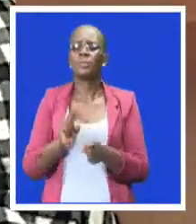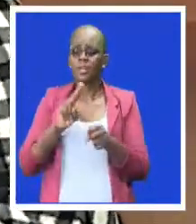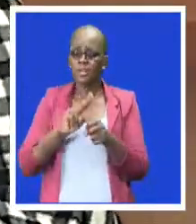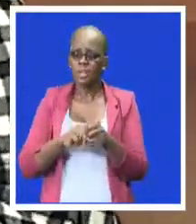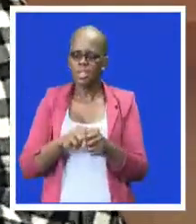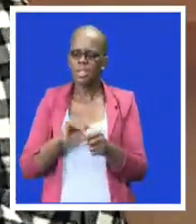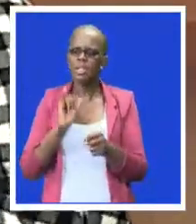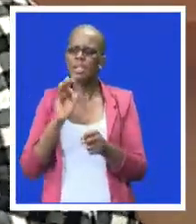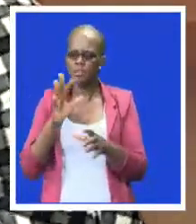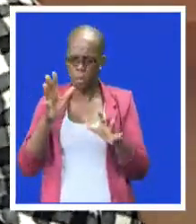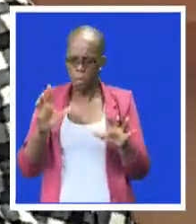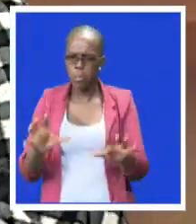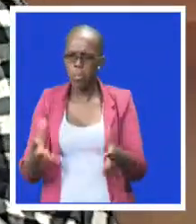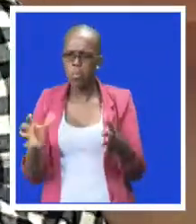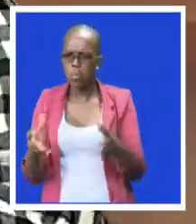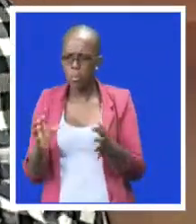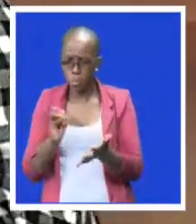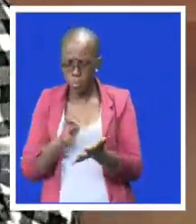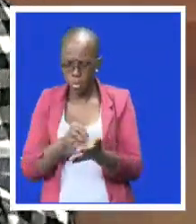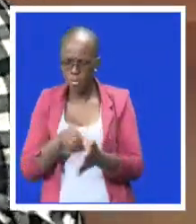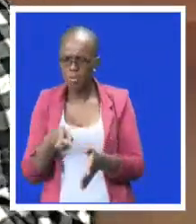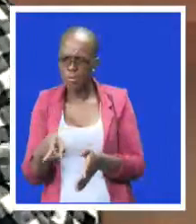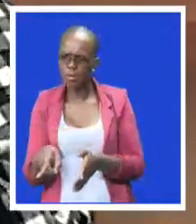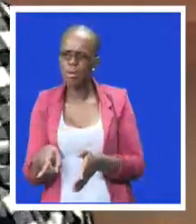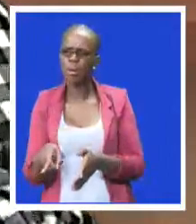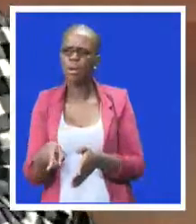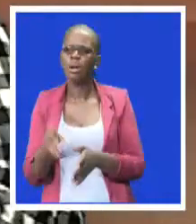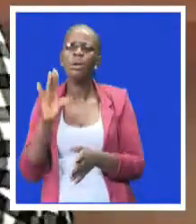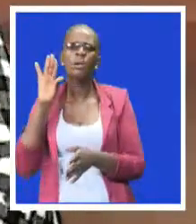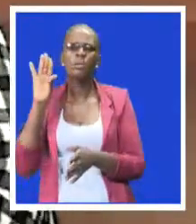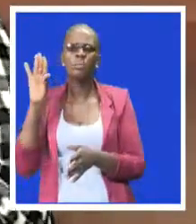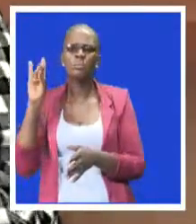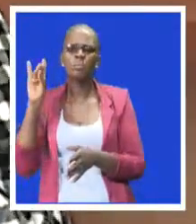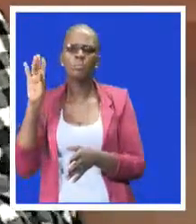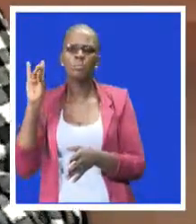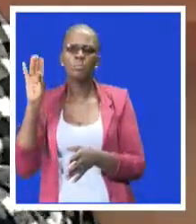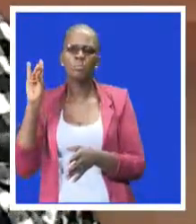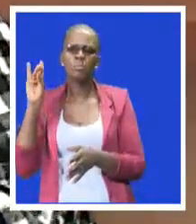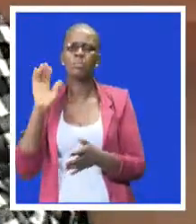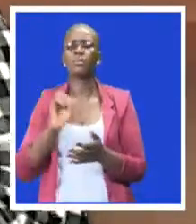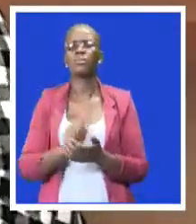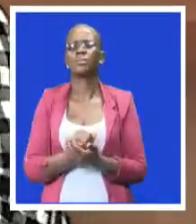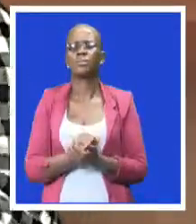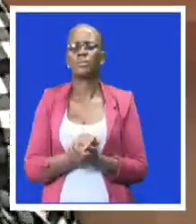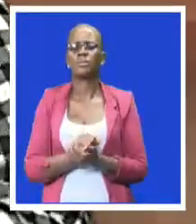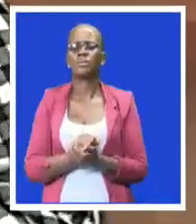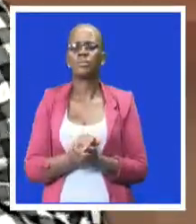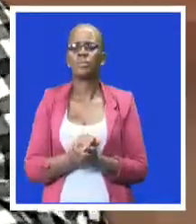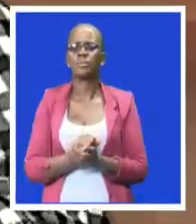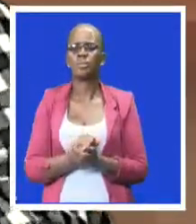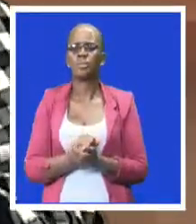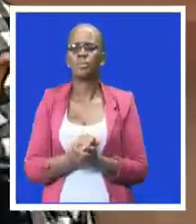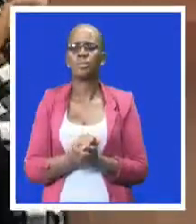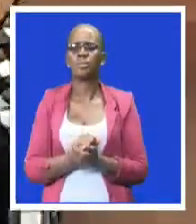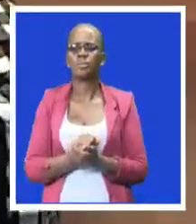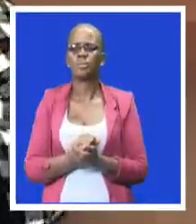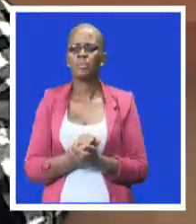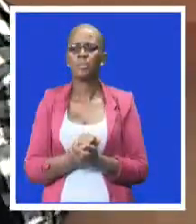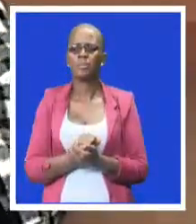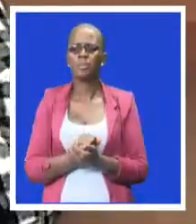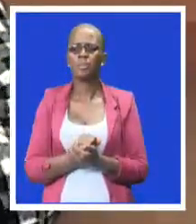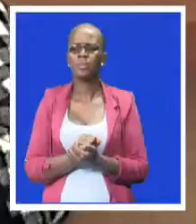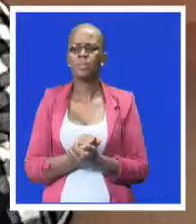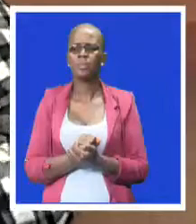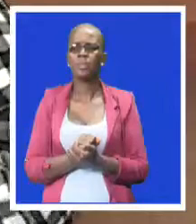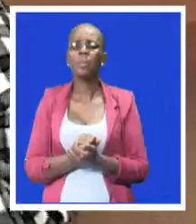there. So we'll be learning about these different animals, and we recognize animals in different ways. They have